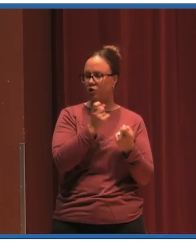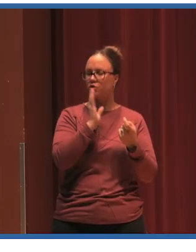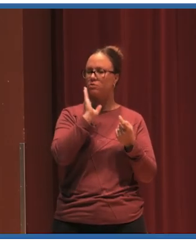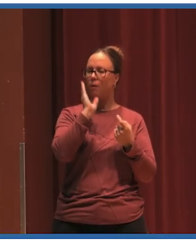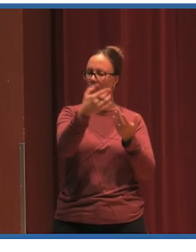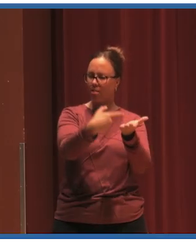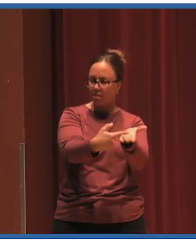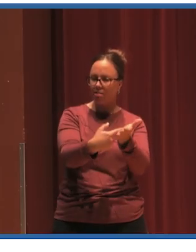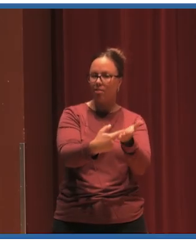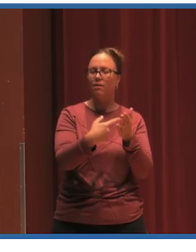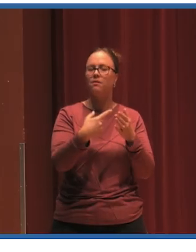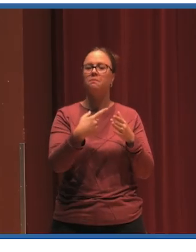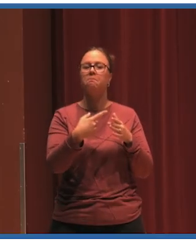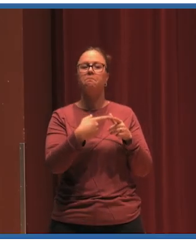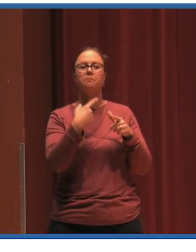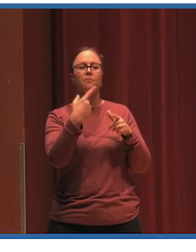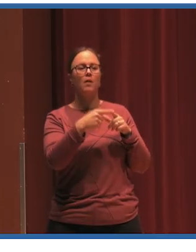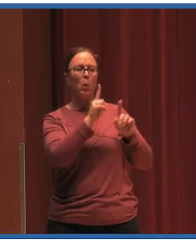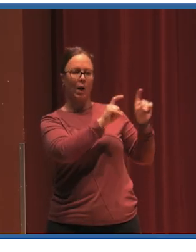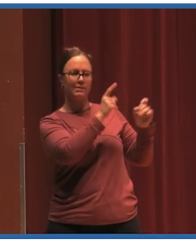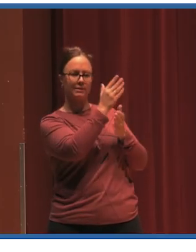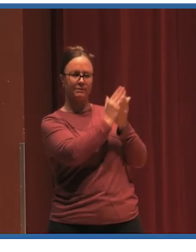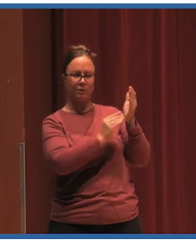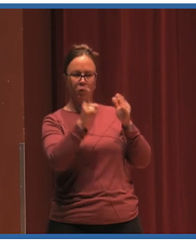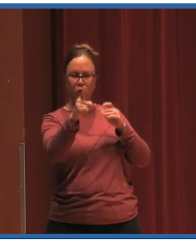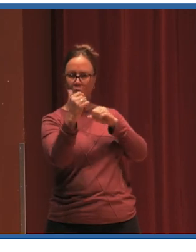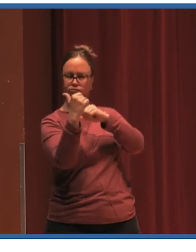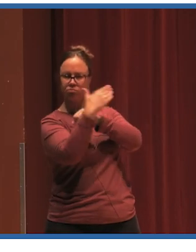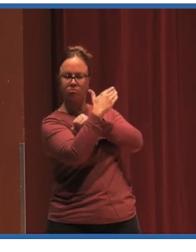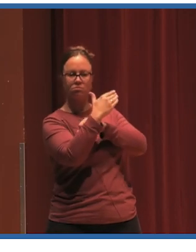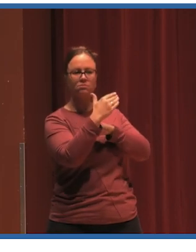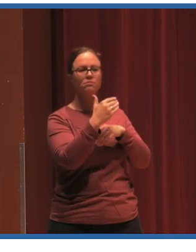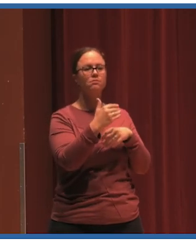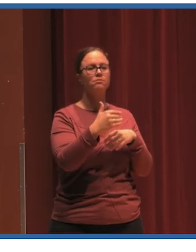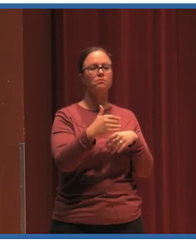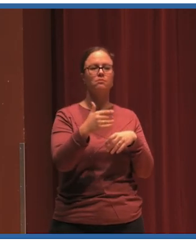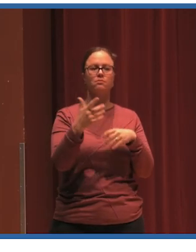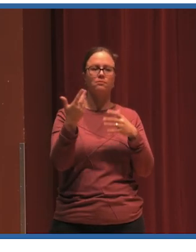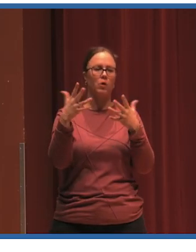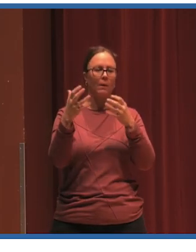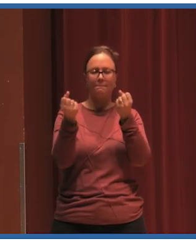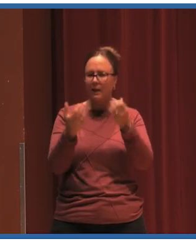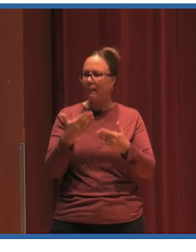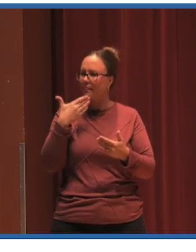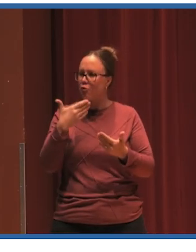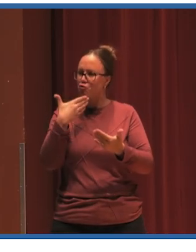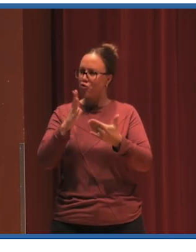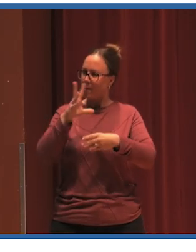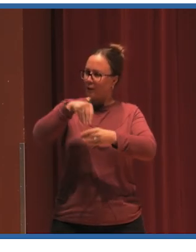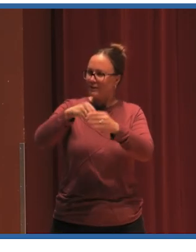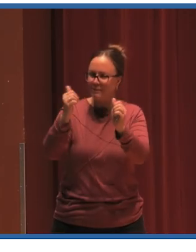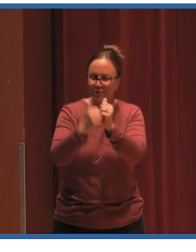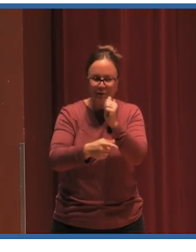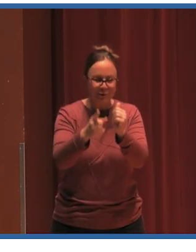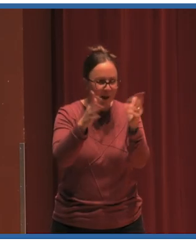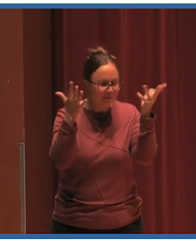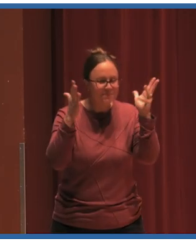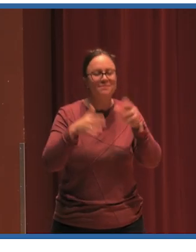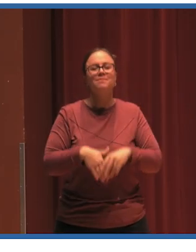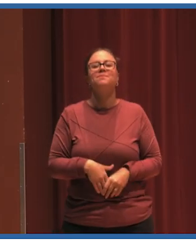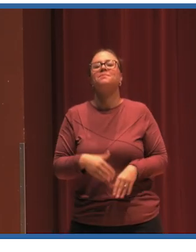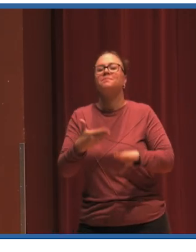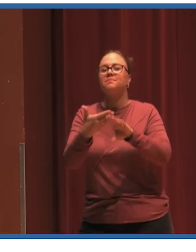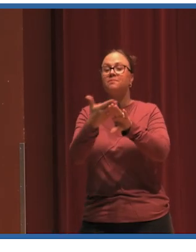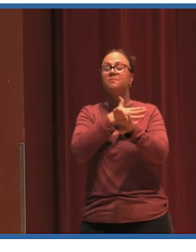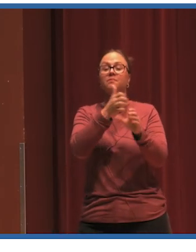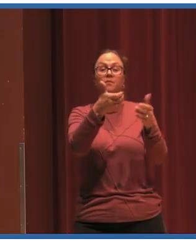then we're going to ask them some of the questions you all have submitted. We've gotten many, thank you. Good participation, everyone. But before we do that, I